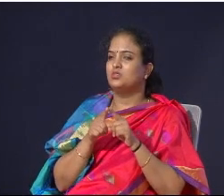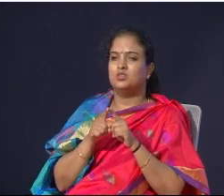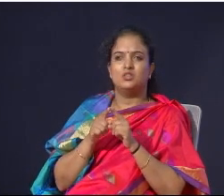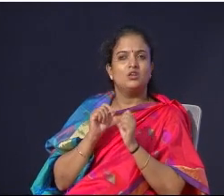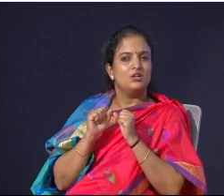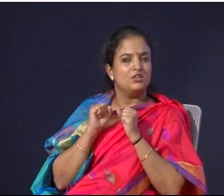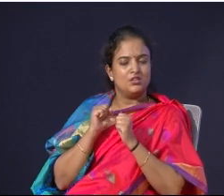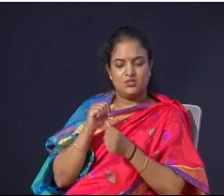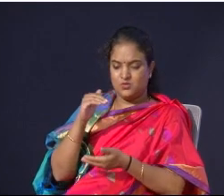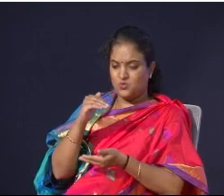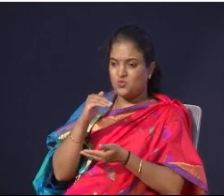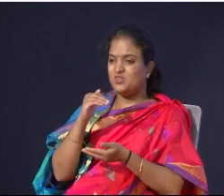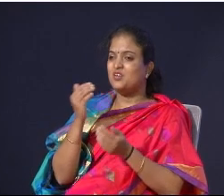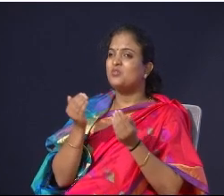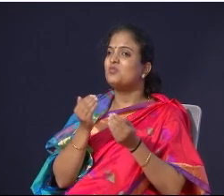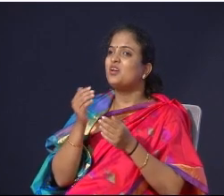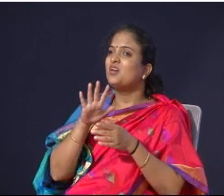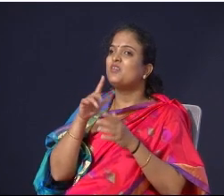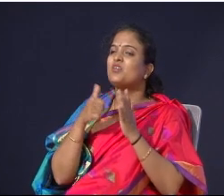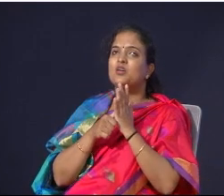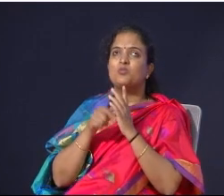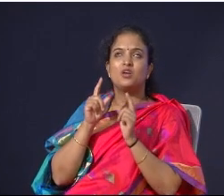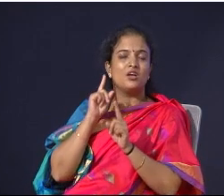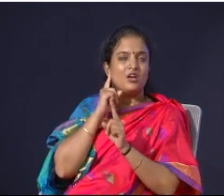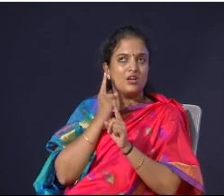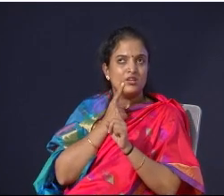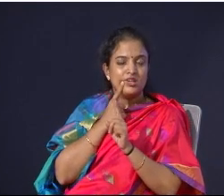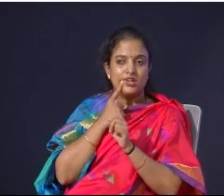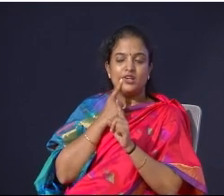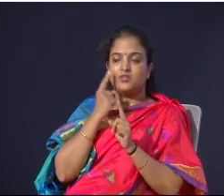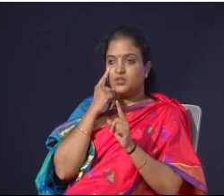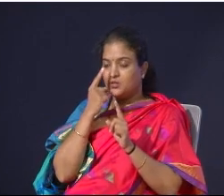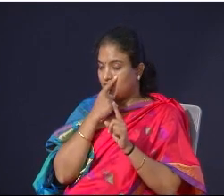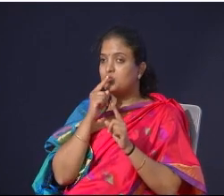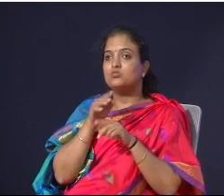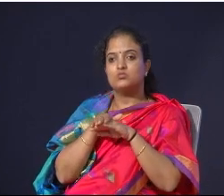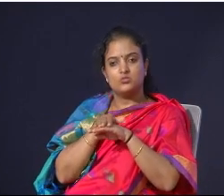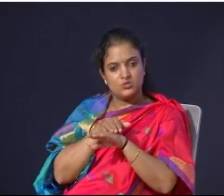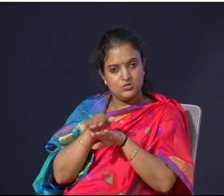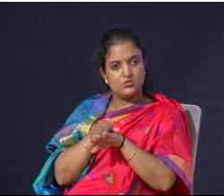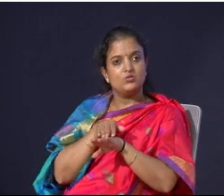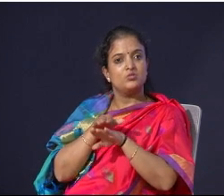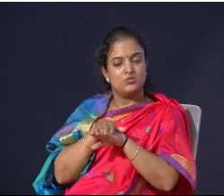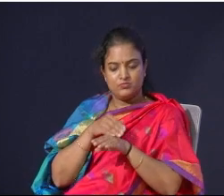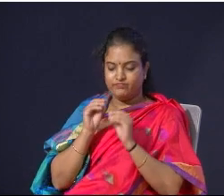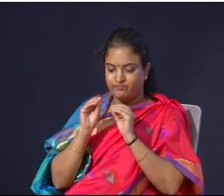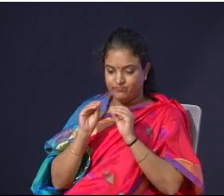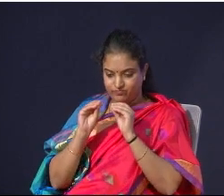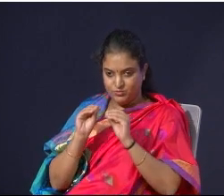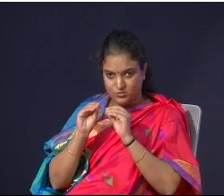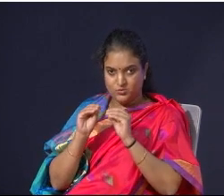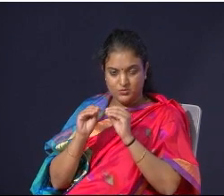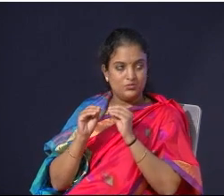attention of a child who is profoundly deaf. Okay, but slowly we trained her. You